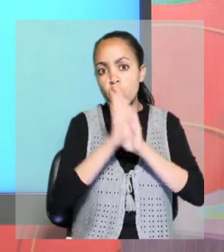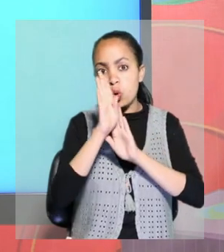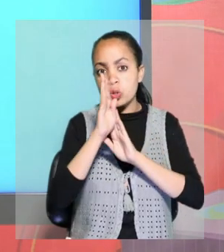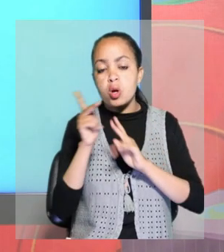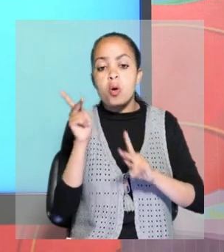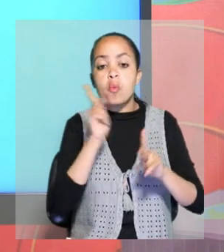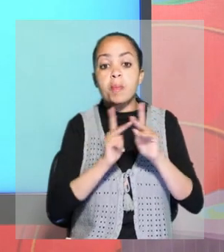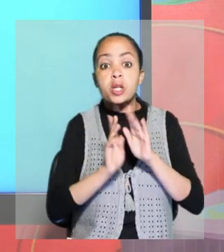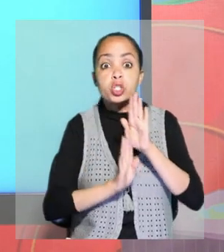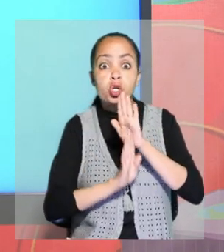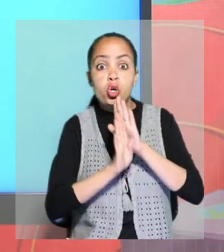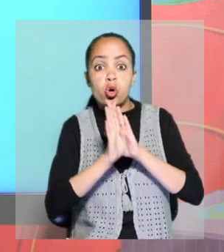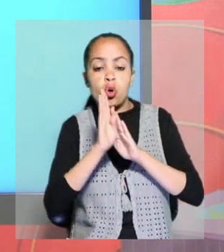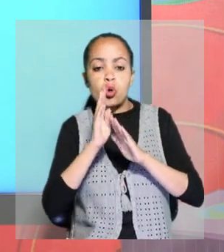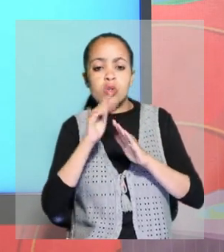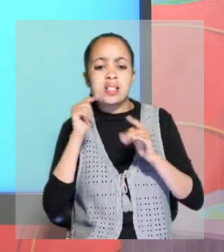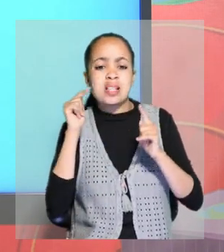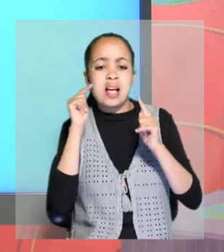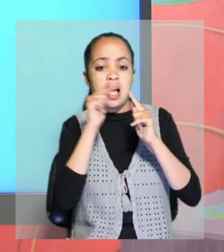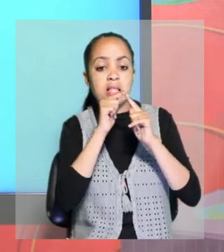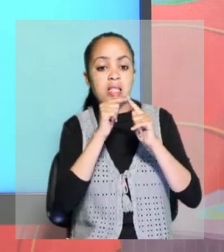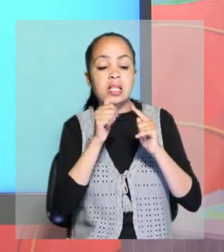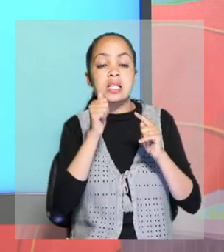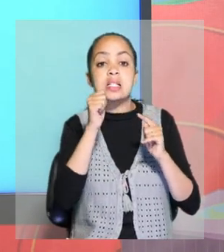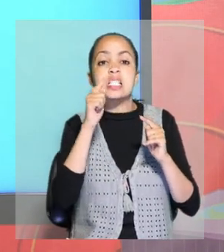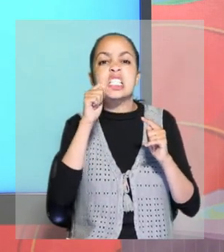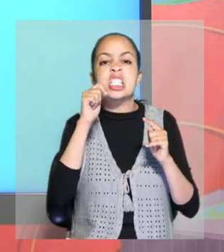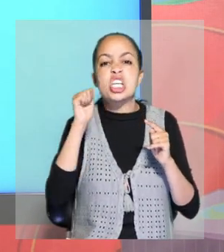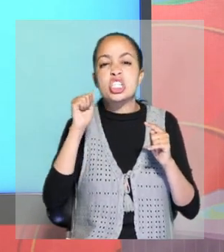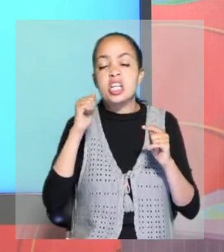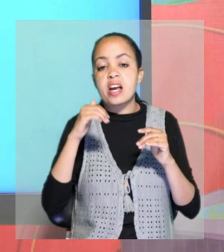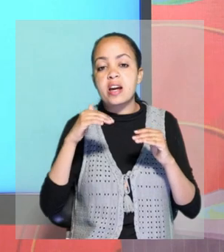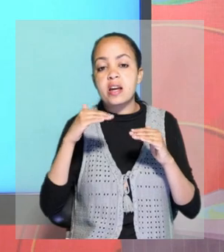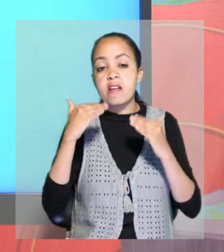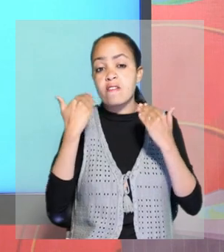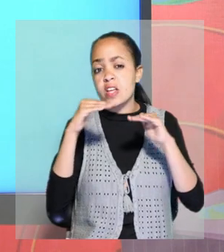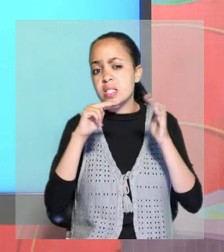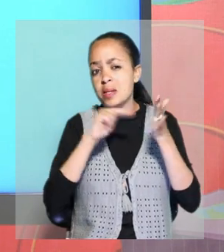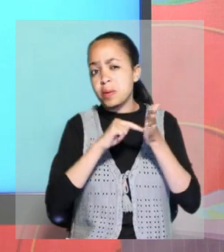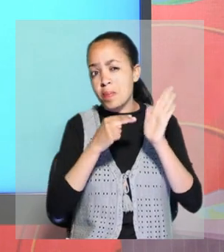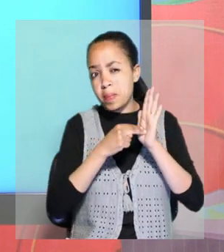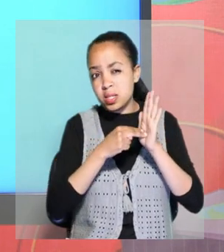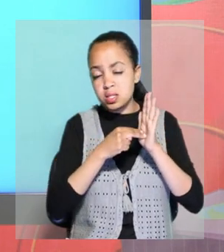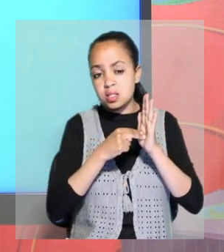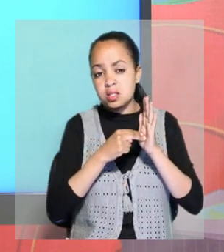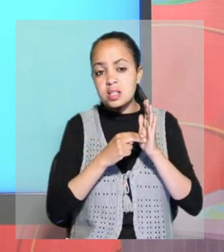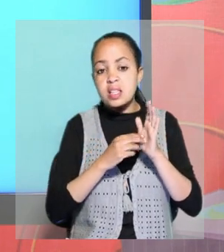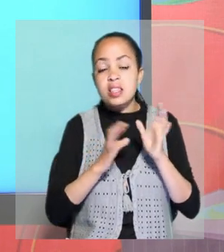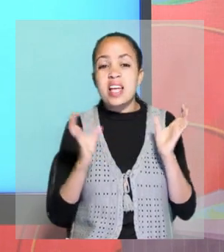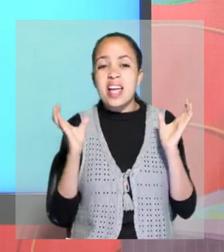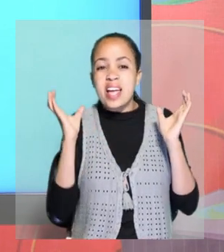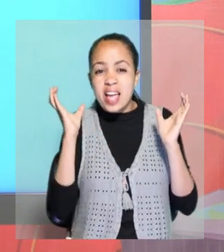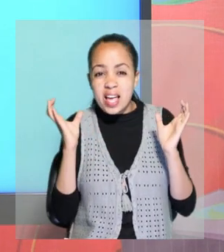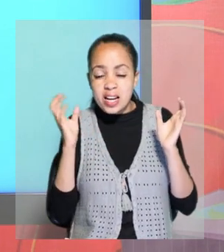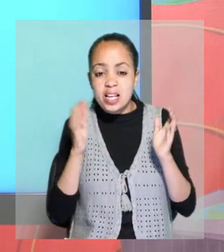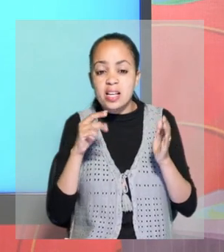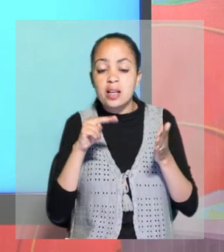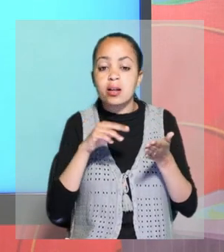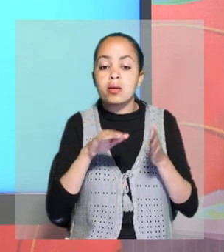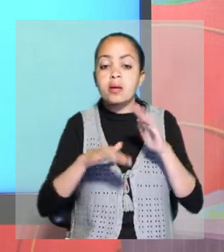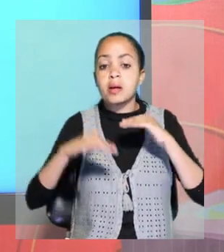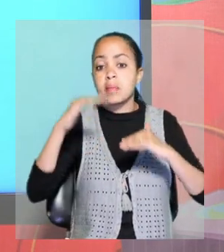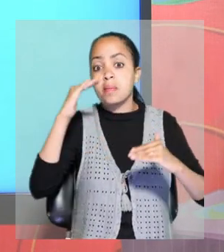Population can be grow until a stationary phase. A stationary phase means when carrying capacity maintained